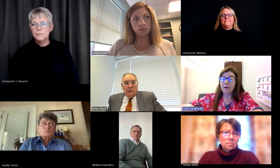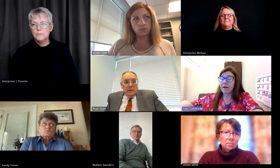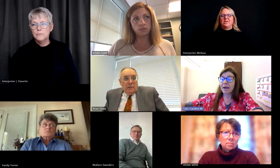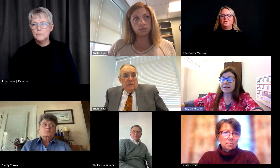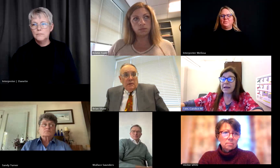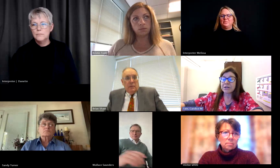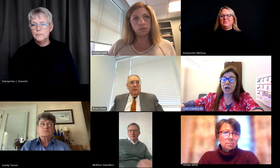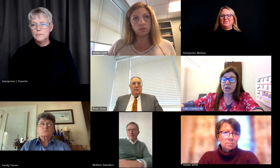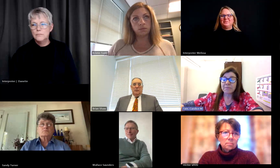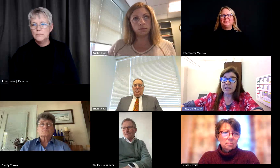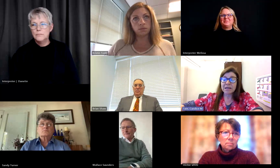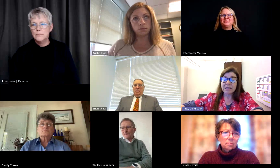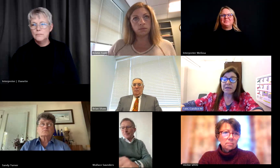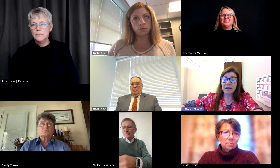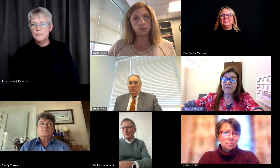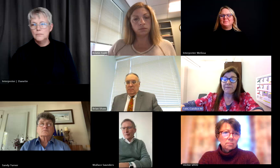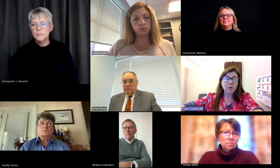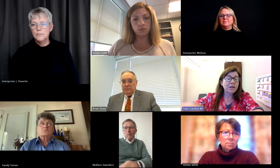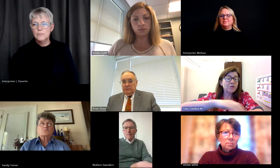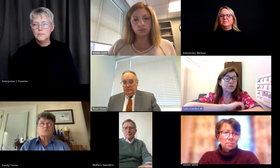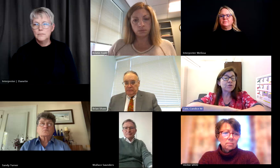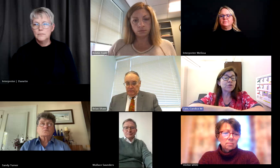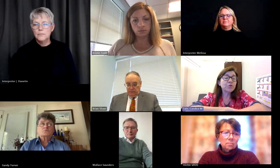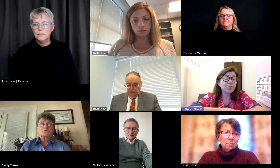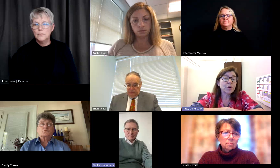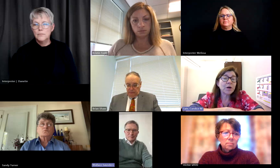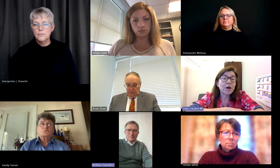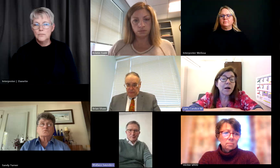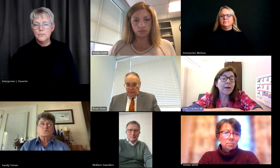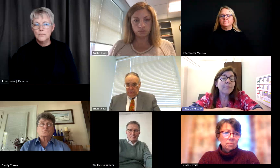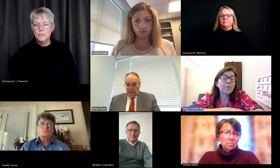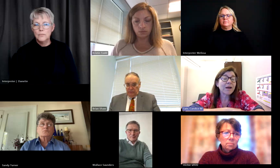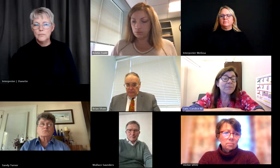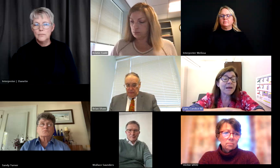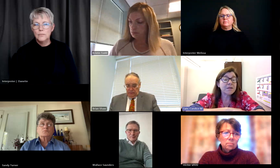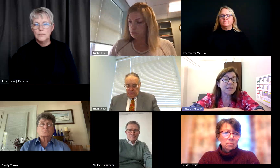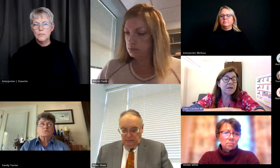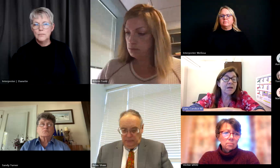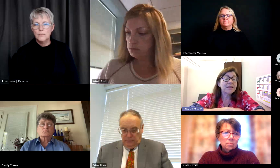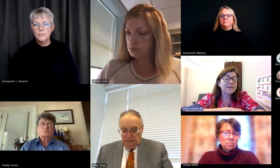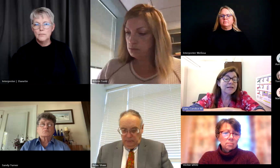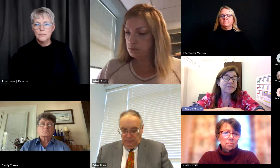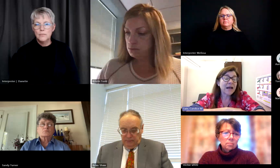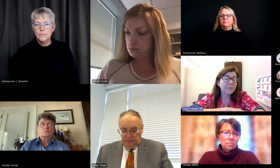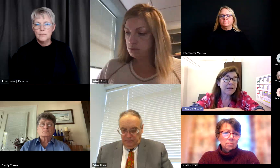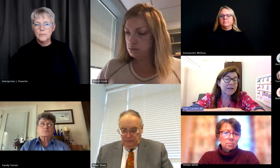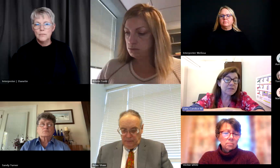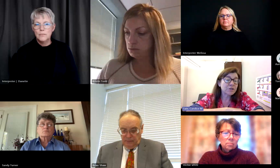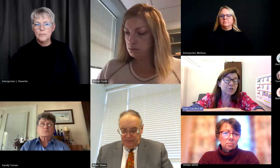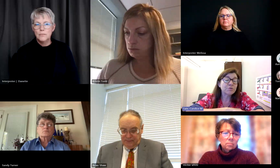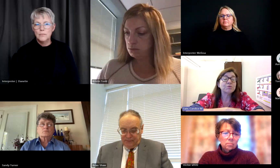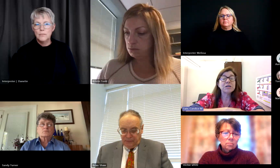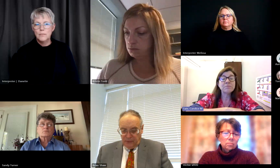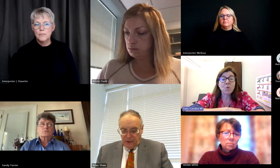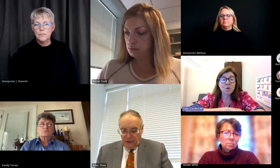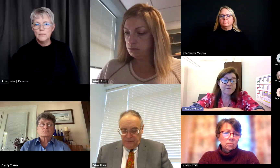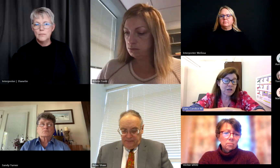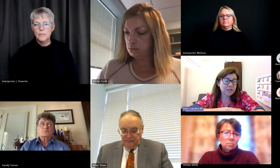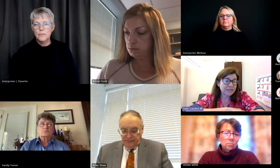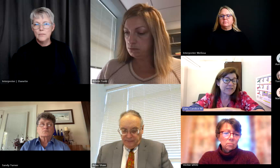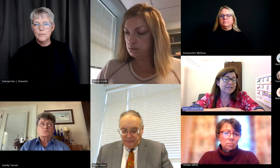we, as a HR committee, voted to recommend this applicant to